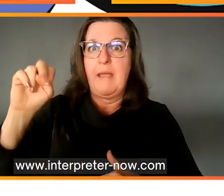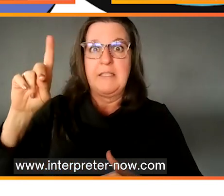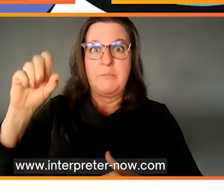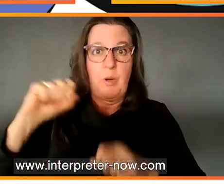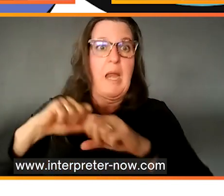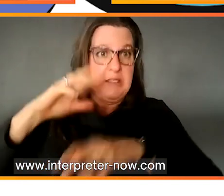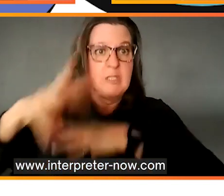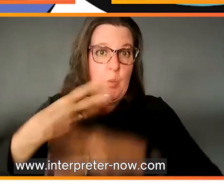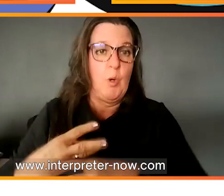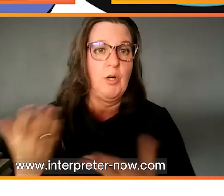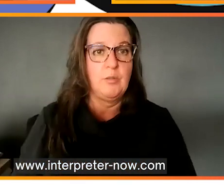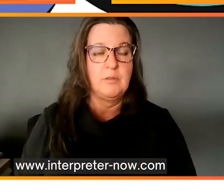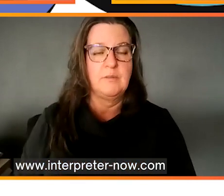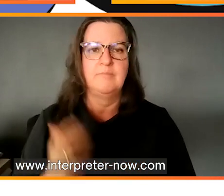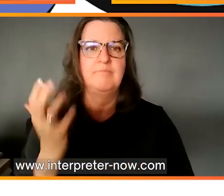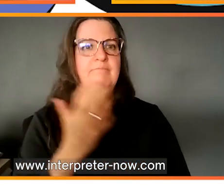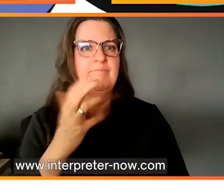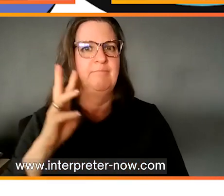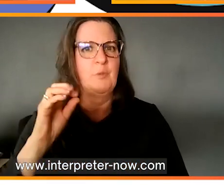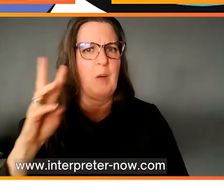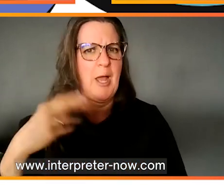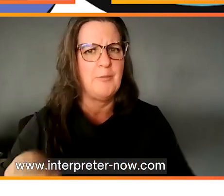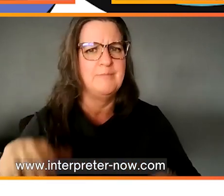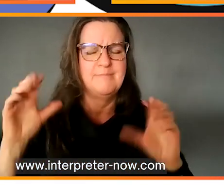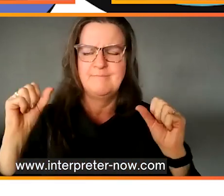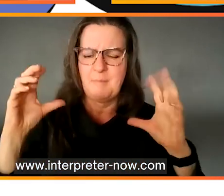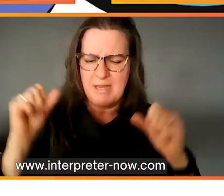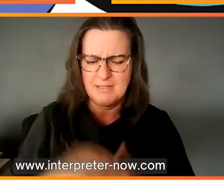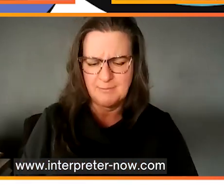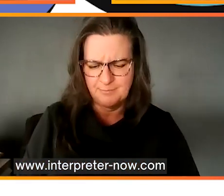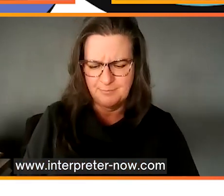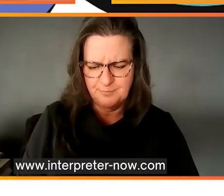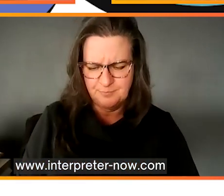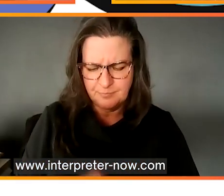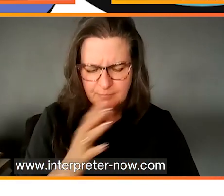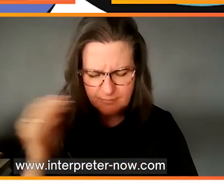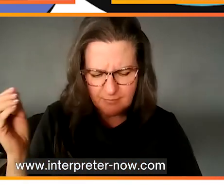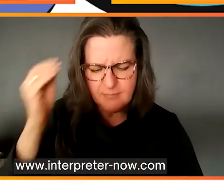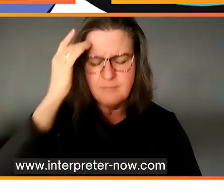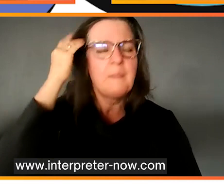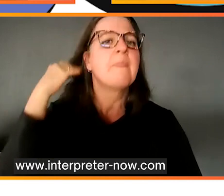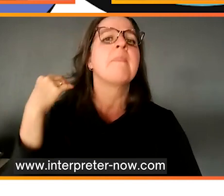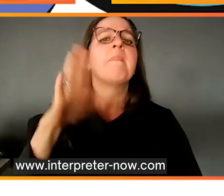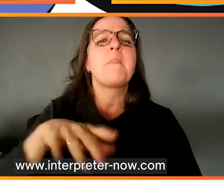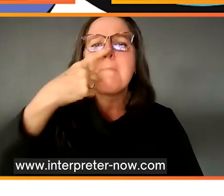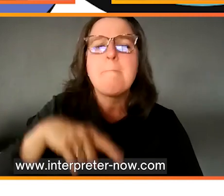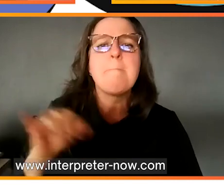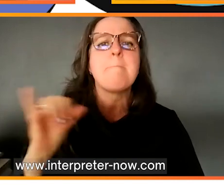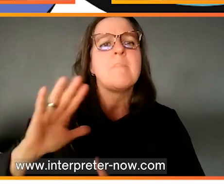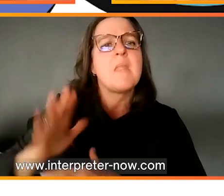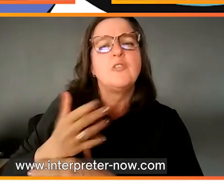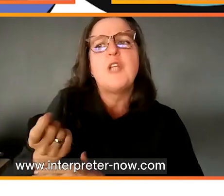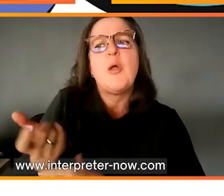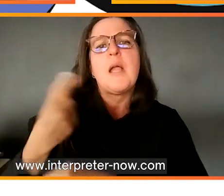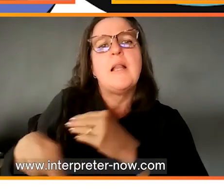the book on bullying? Absolutely. I left in 2016 and I